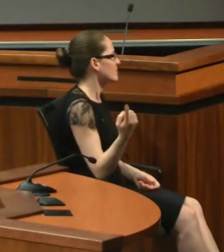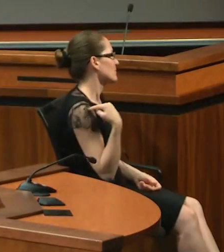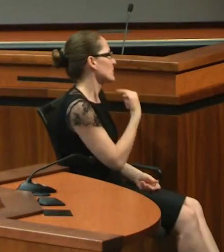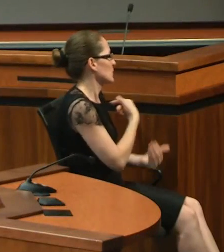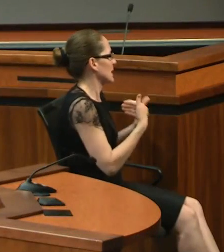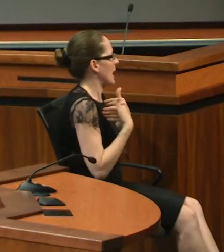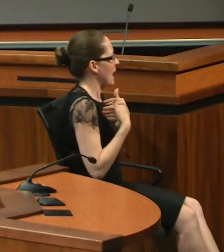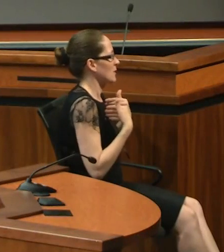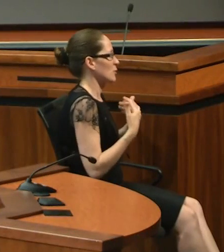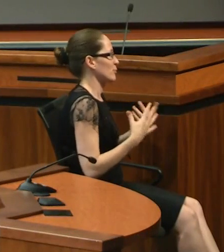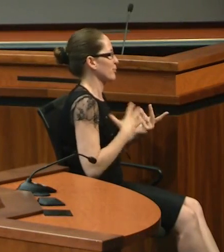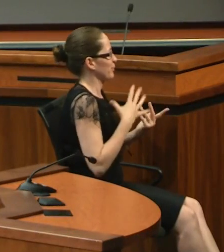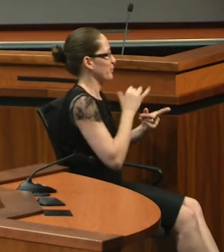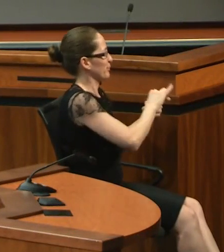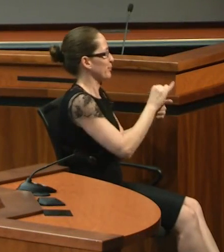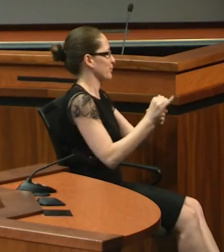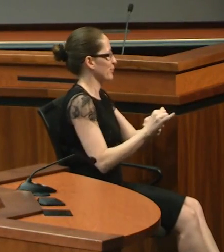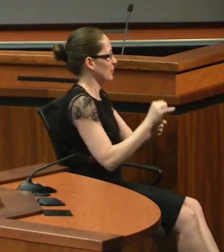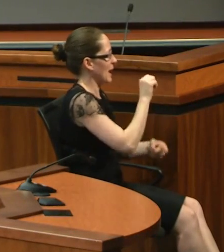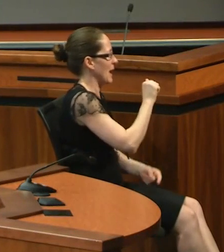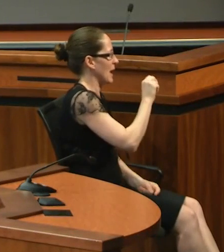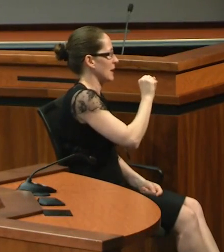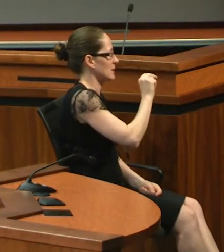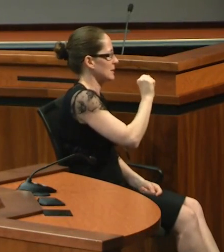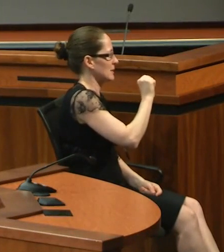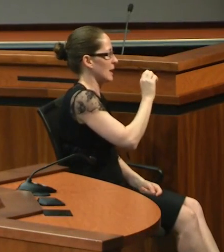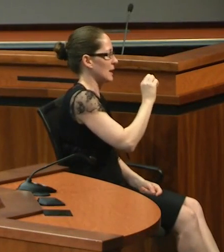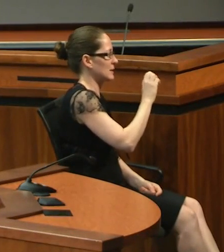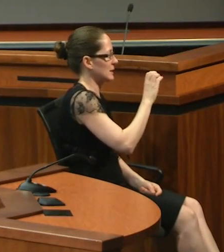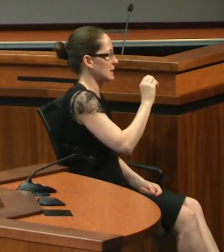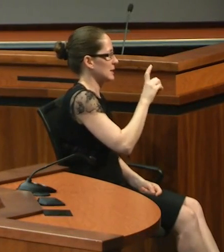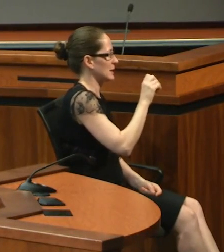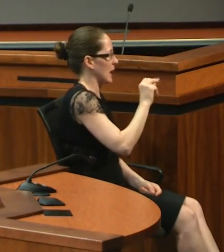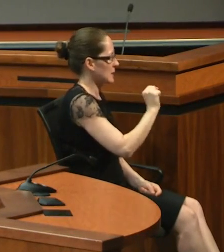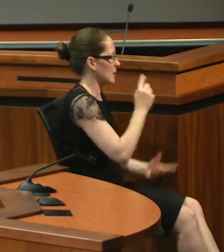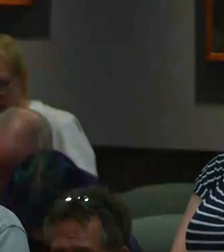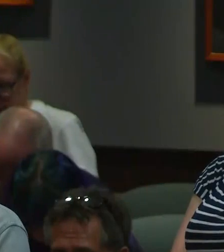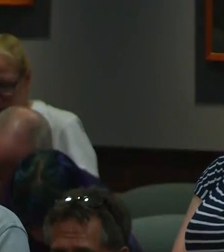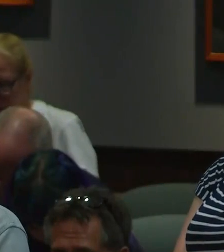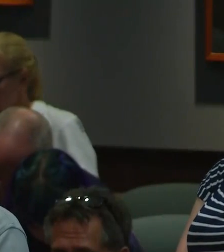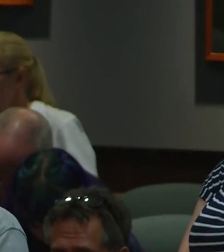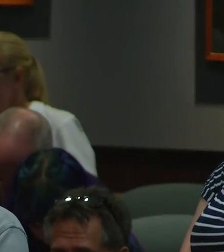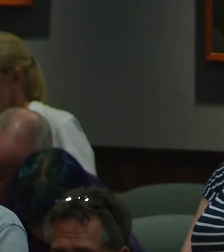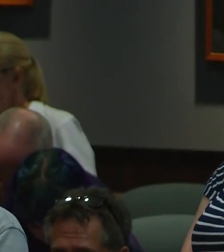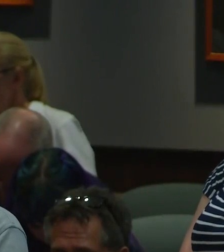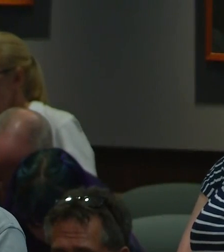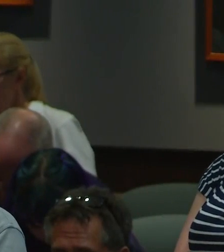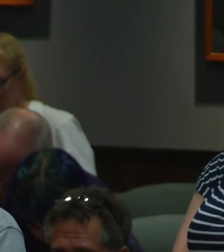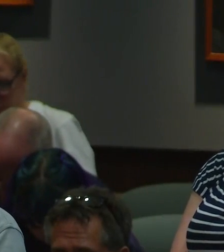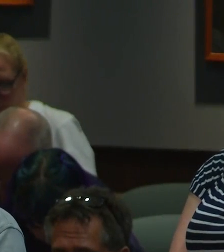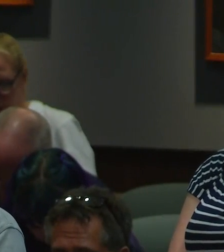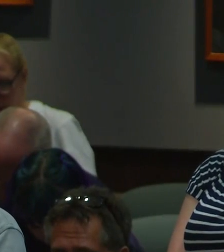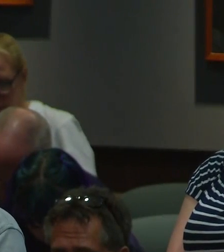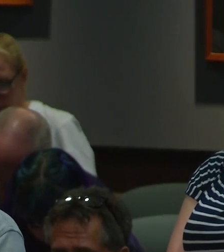antecedent moisture condition, which is figured into that. It is factored into the model as well. So if it had been dry, would